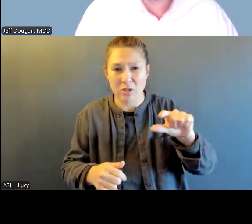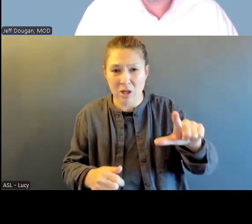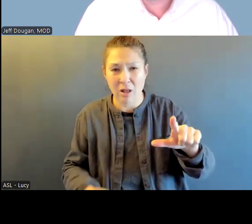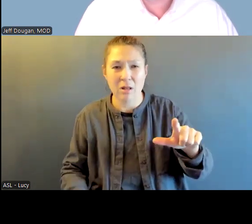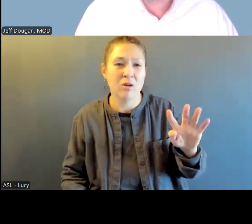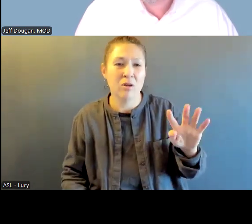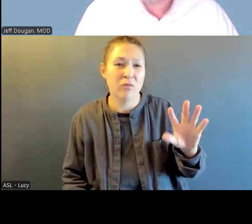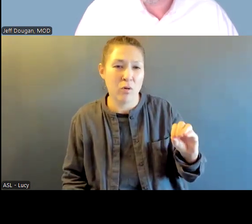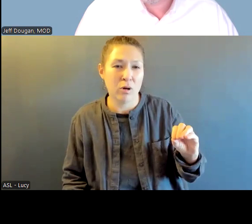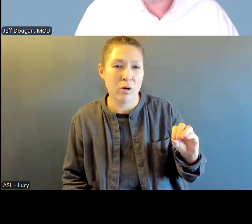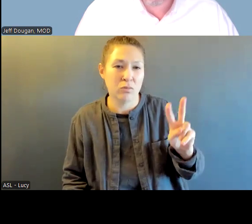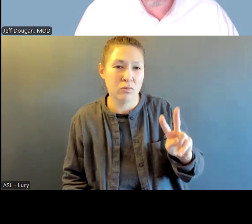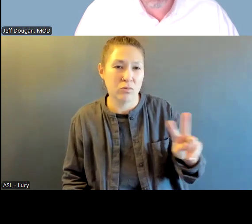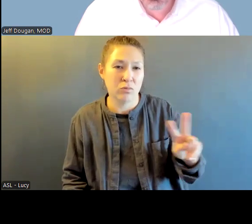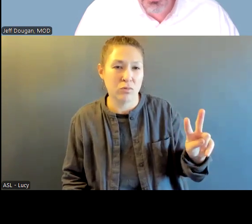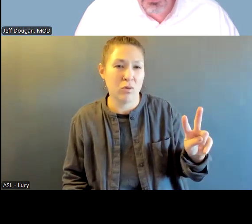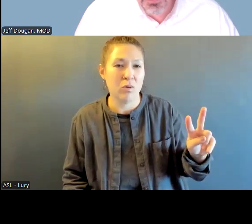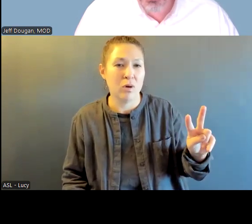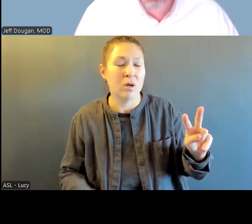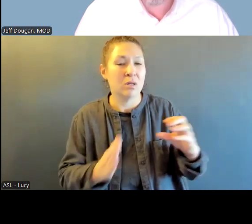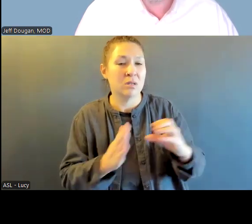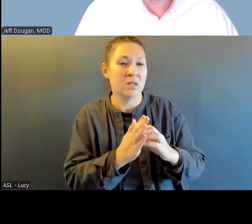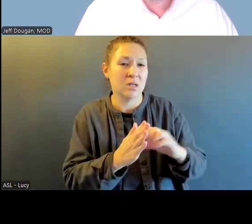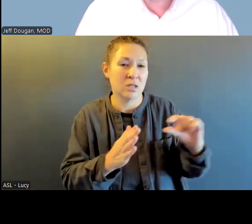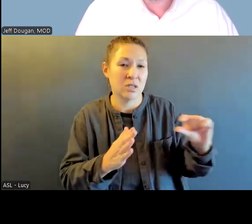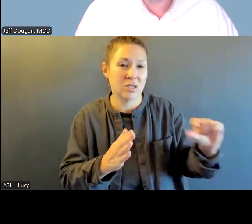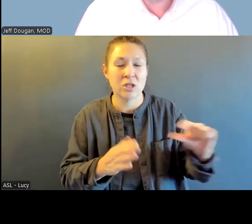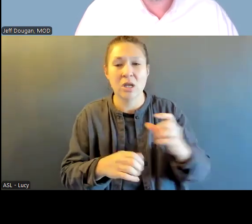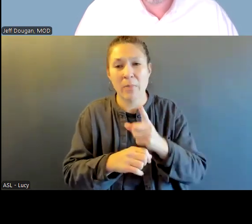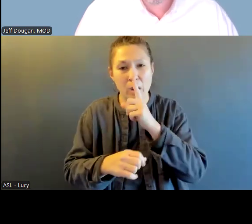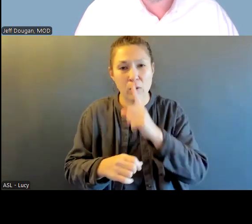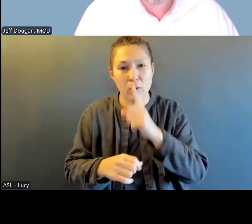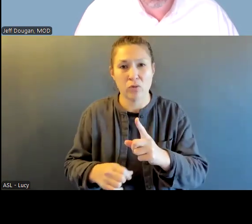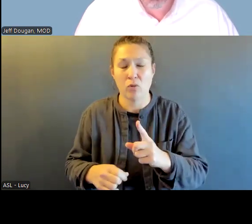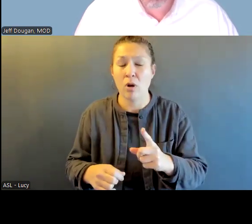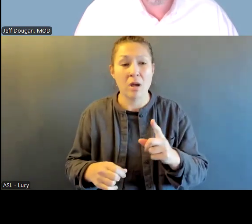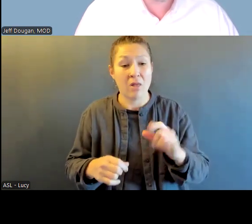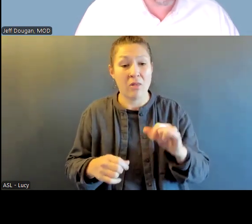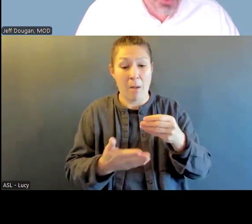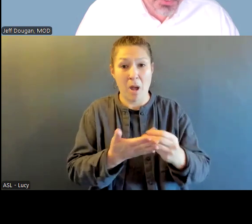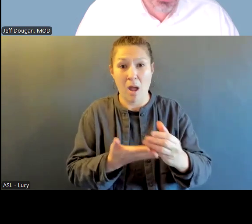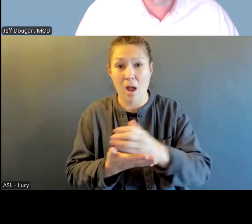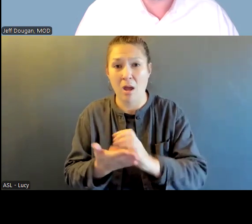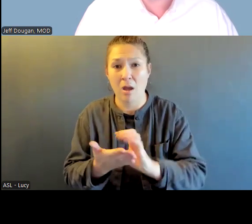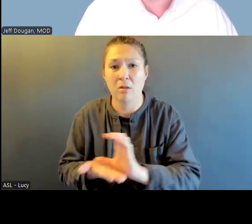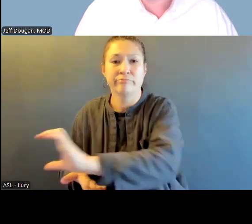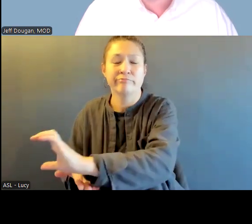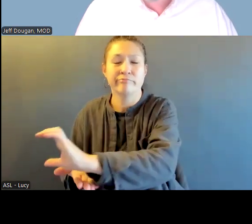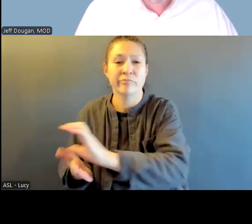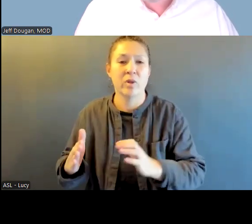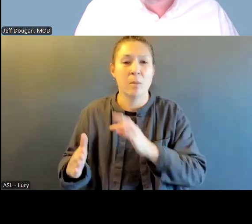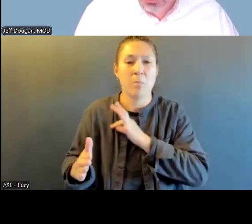intended not to benefit a singular individual. It's meant to benefit the community as a whole. So municipal projects,